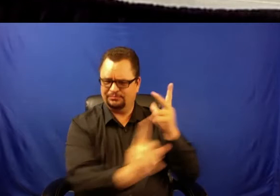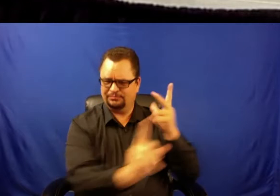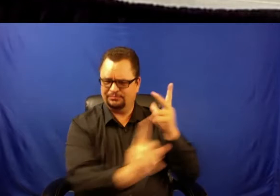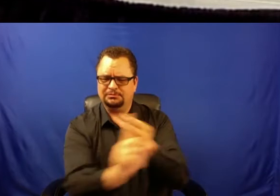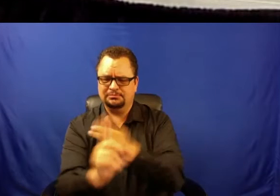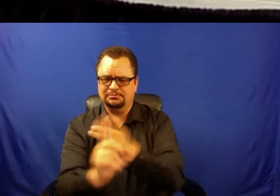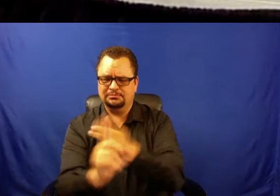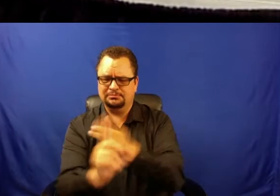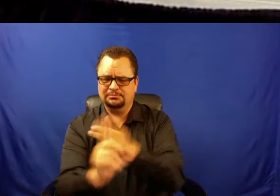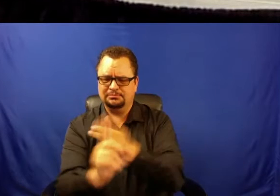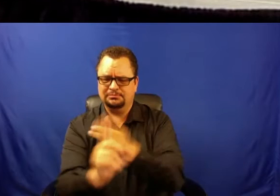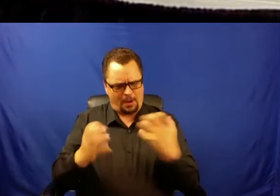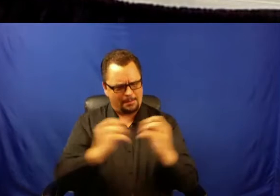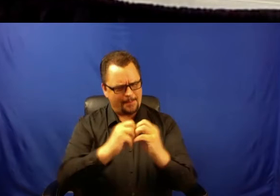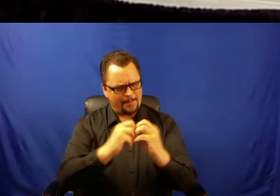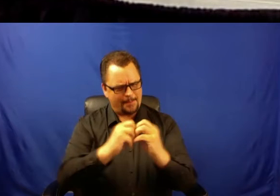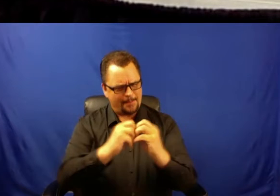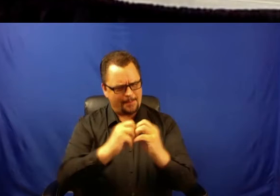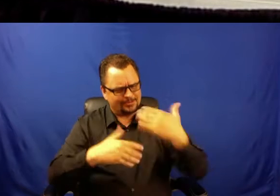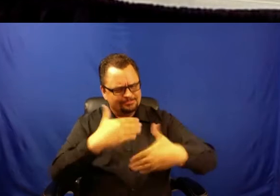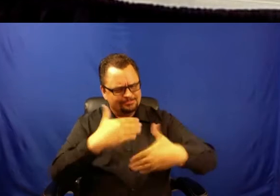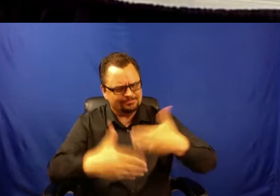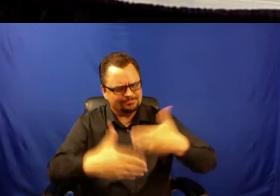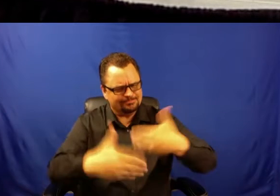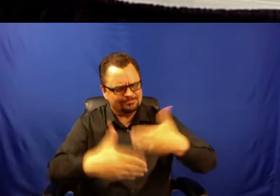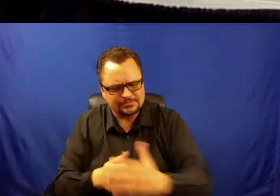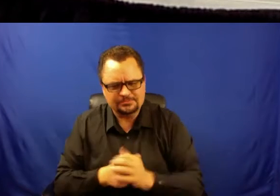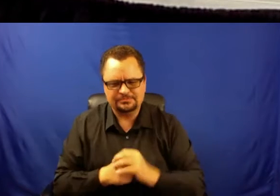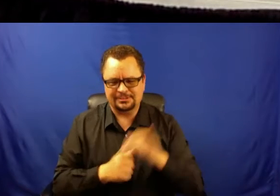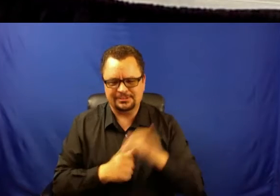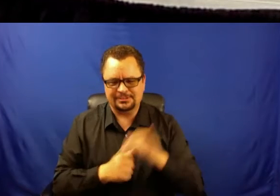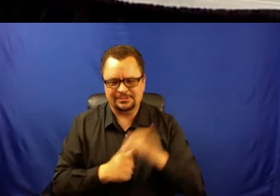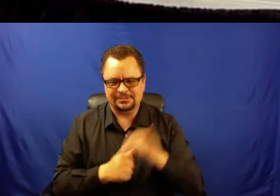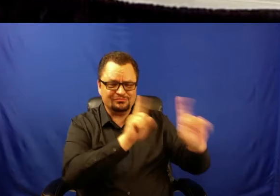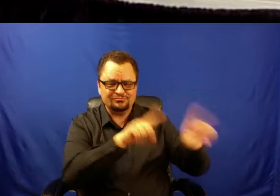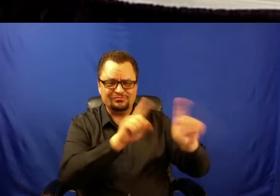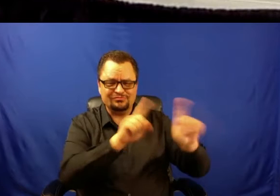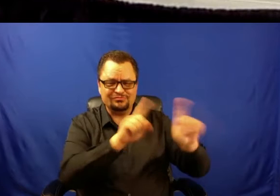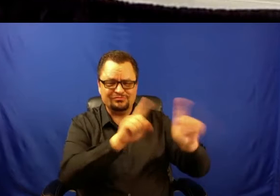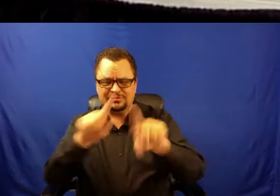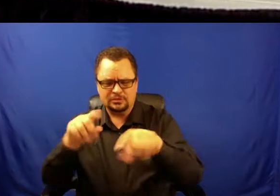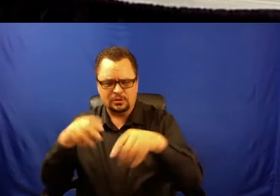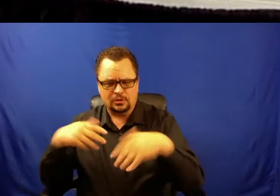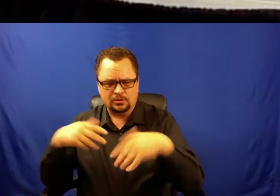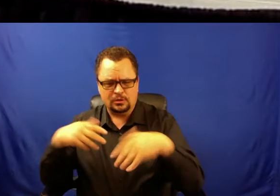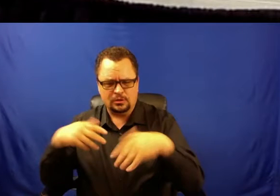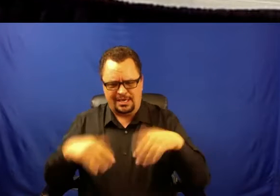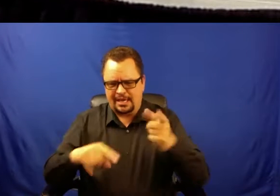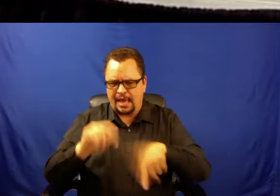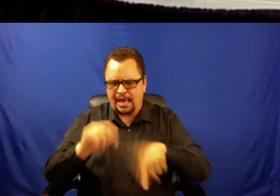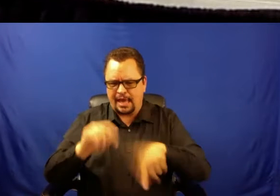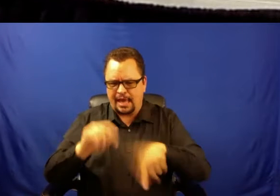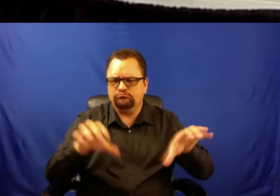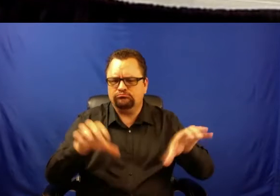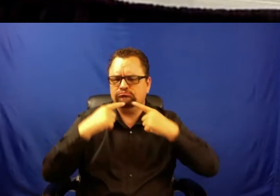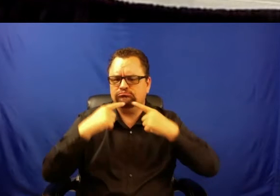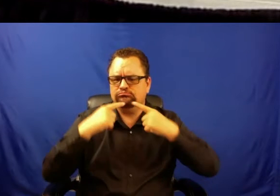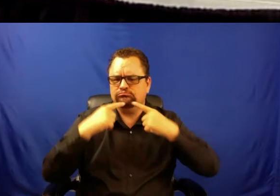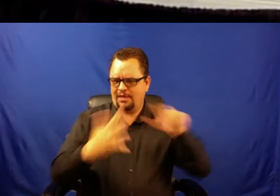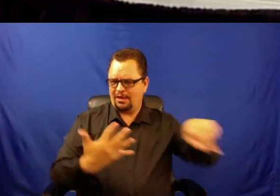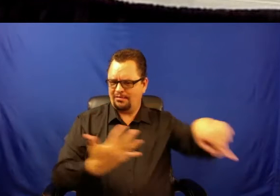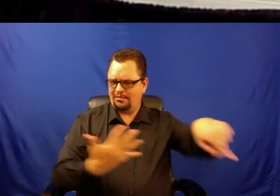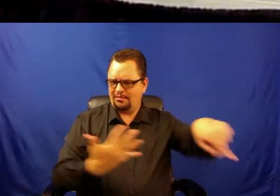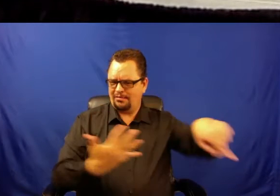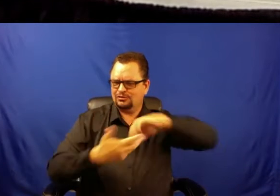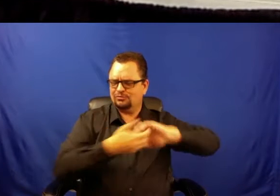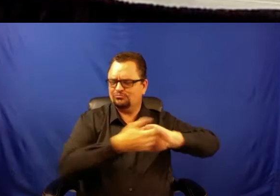successfully without our dedicated community partners. I will now say a little bit about each individual